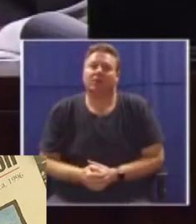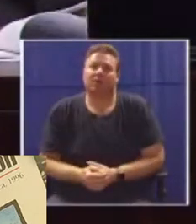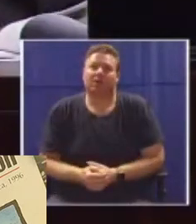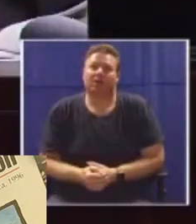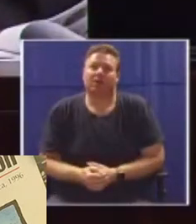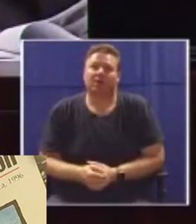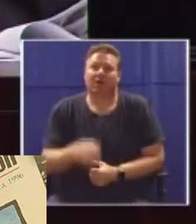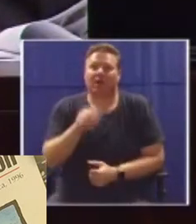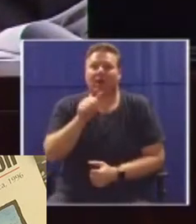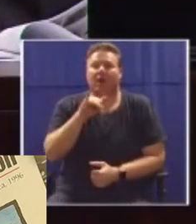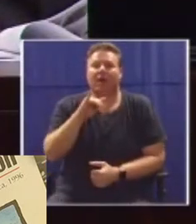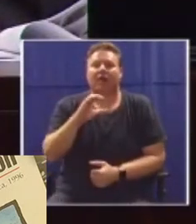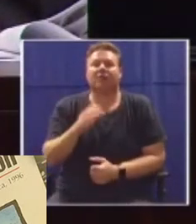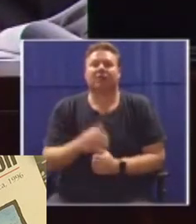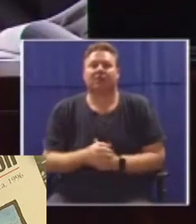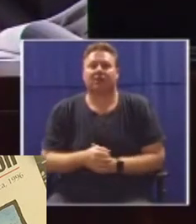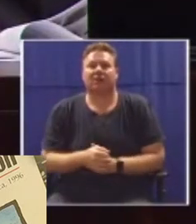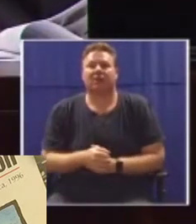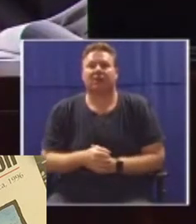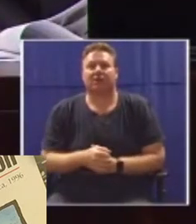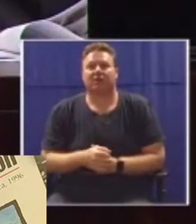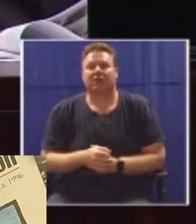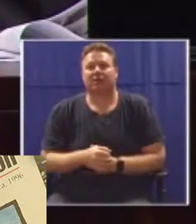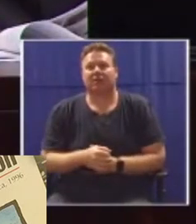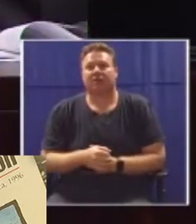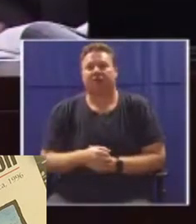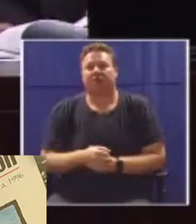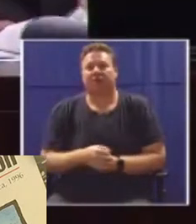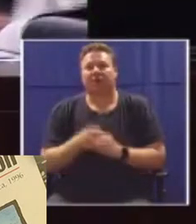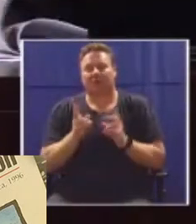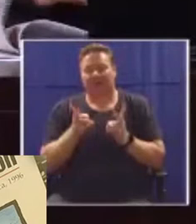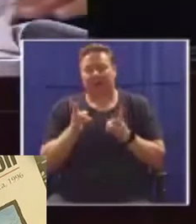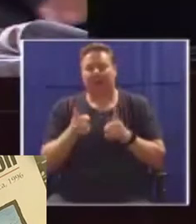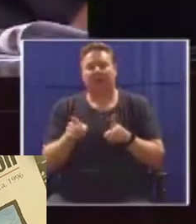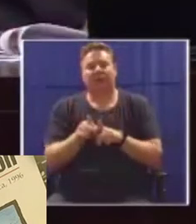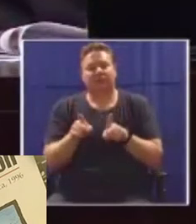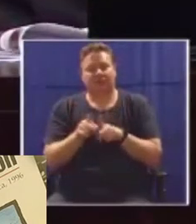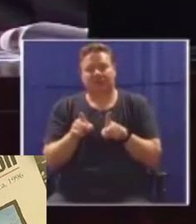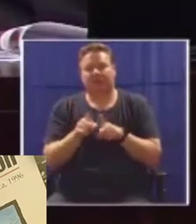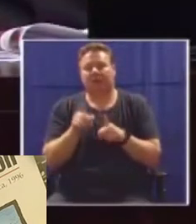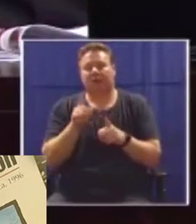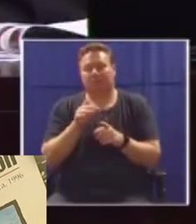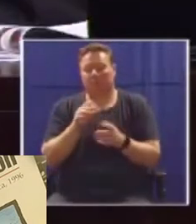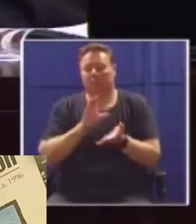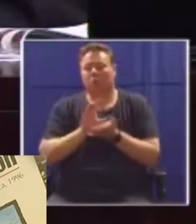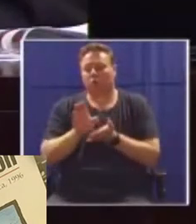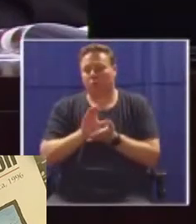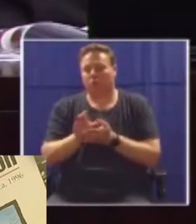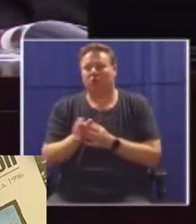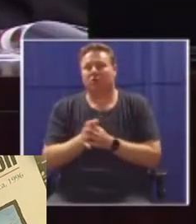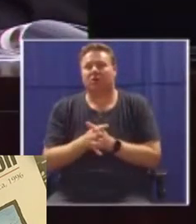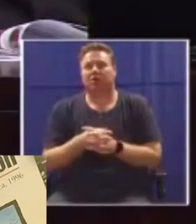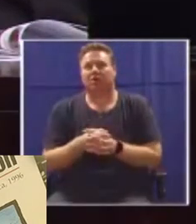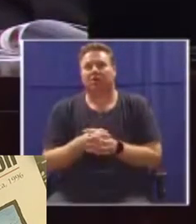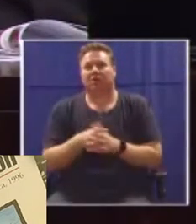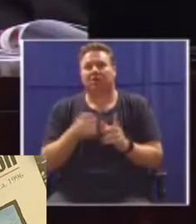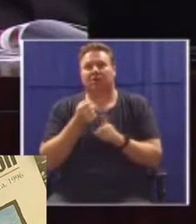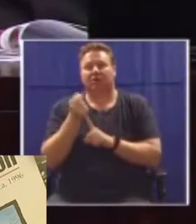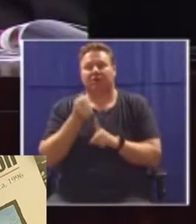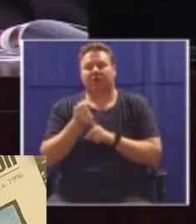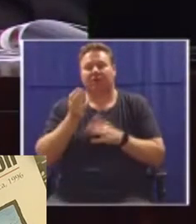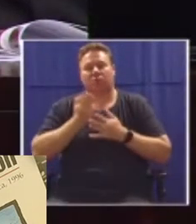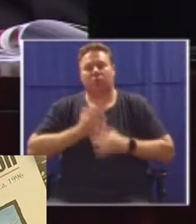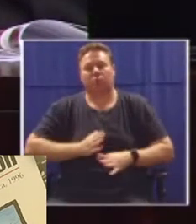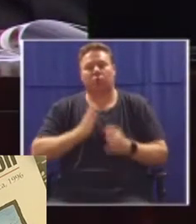the AIC, once again, I thank you for your contribution in fighting for